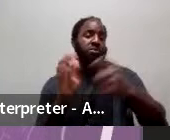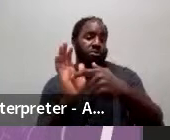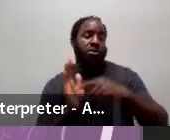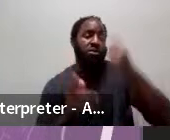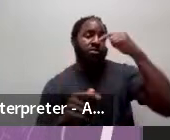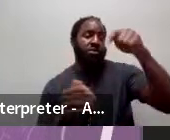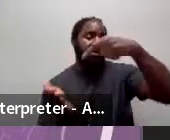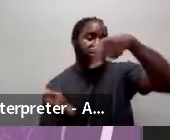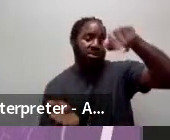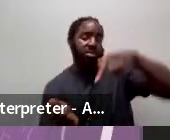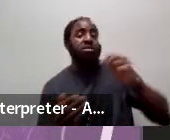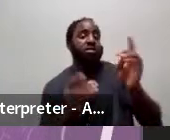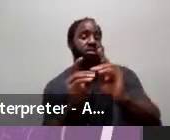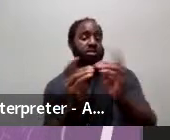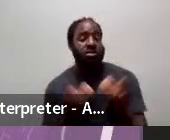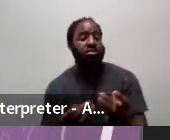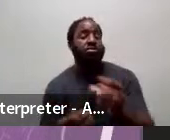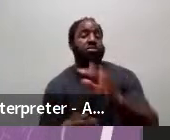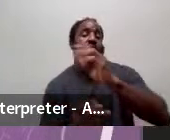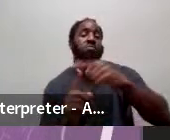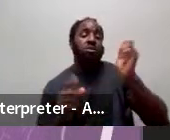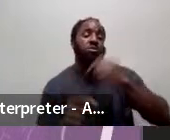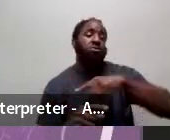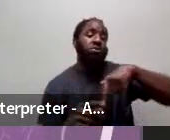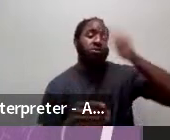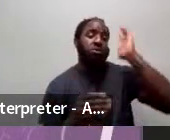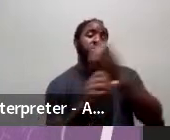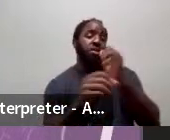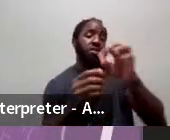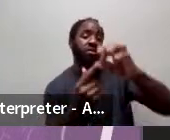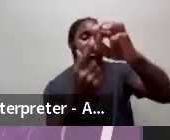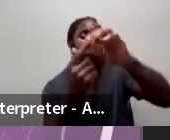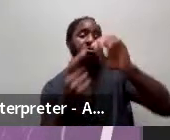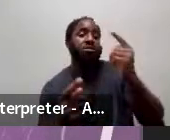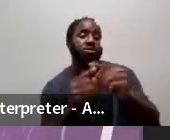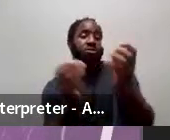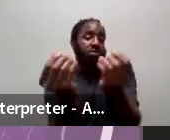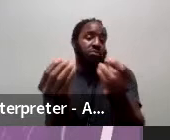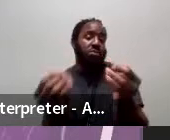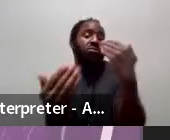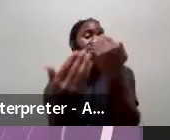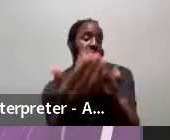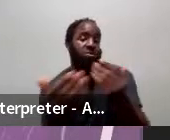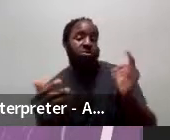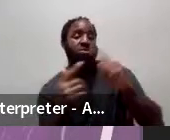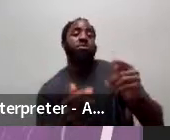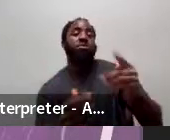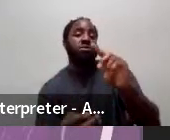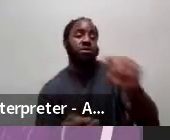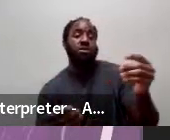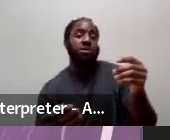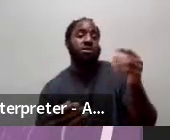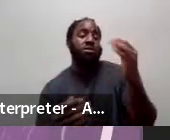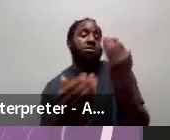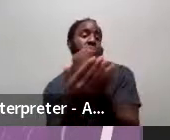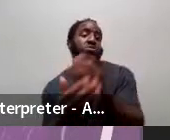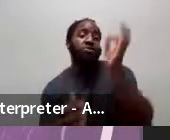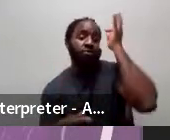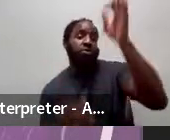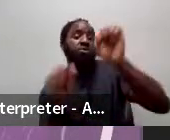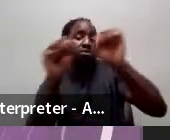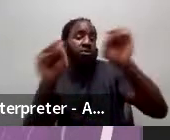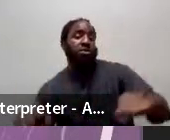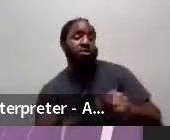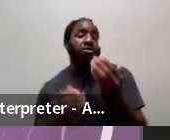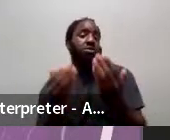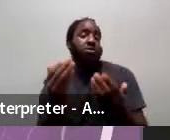this area, but we're making an exception to the properties closest to the new future stations, which we'll consider